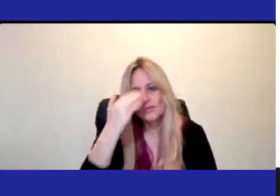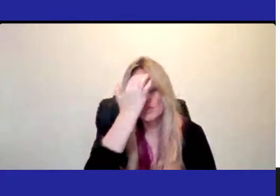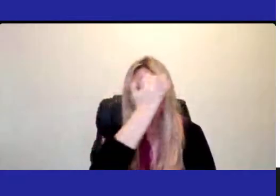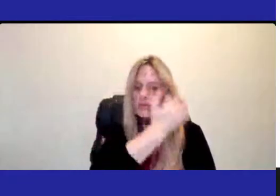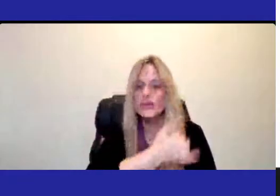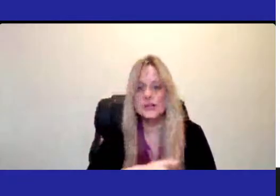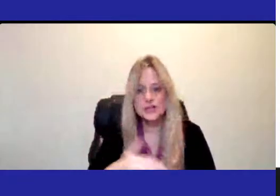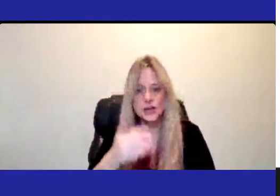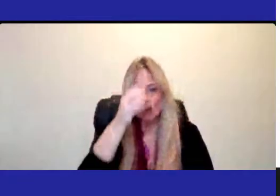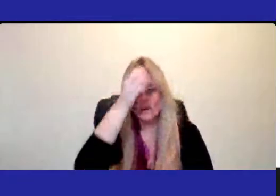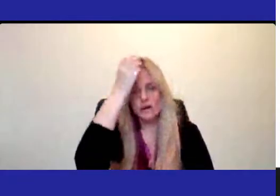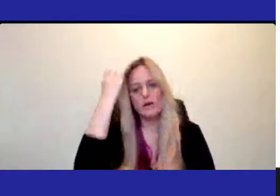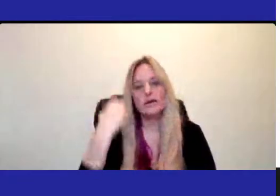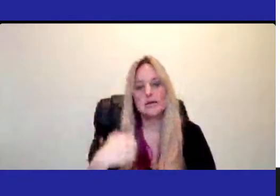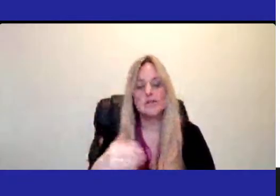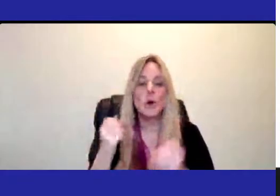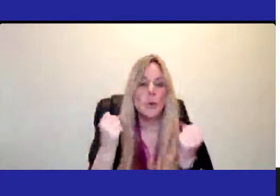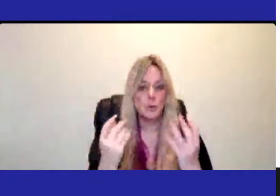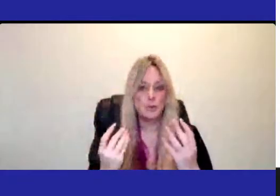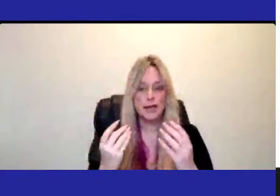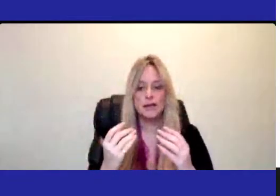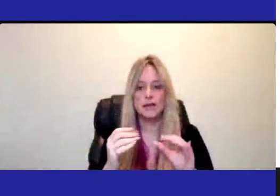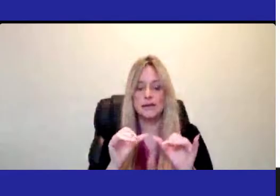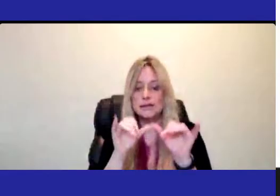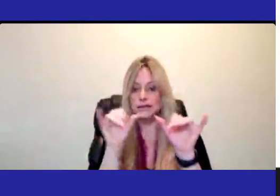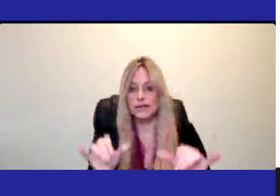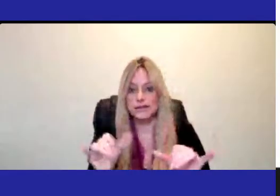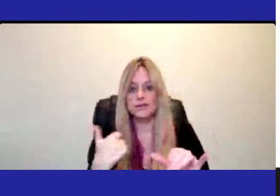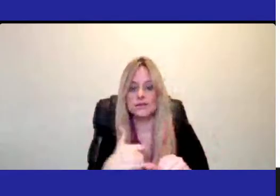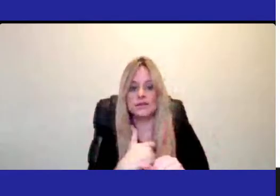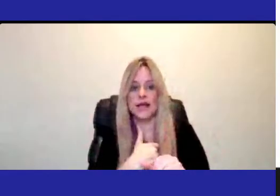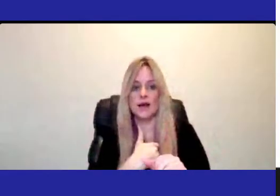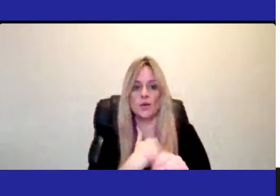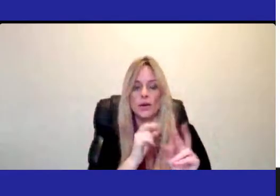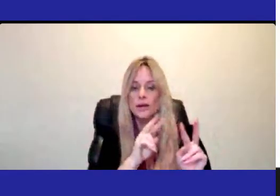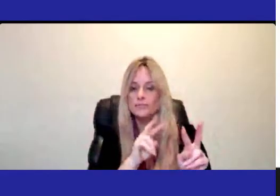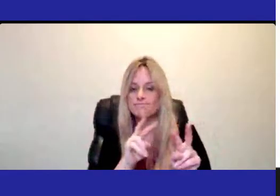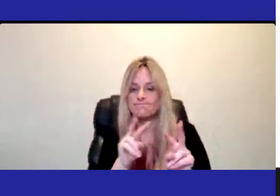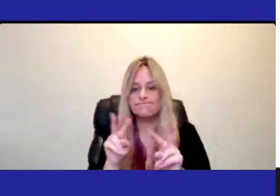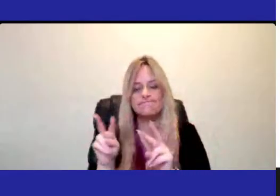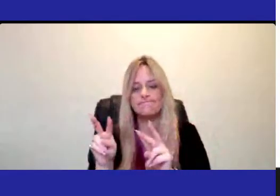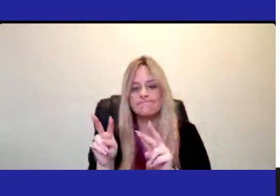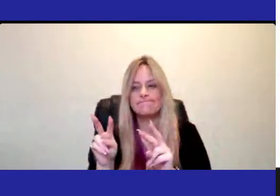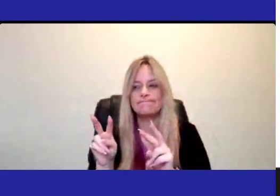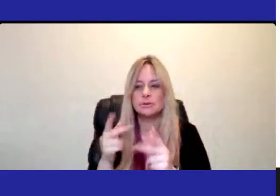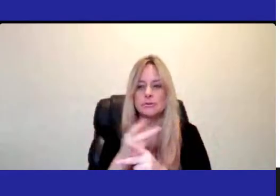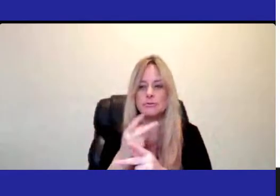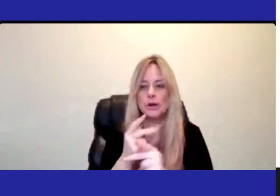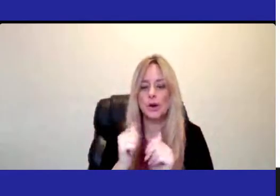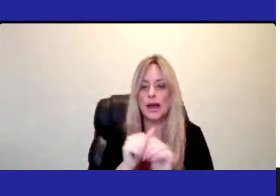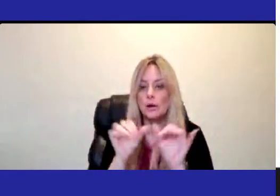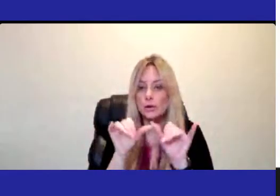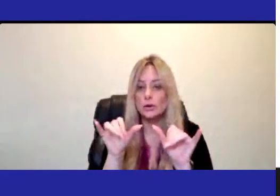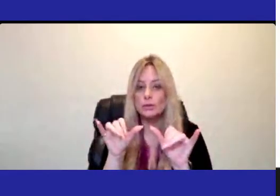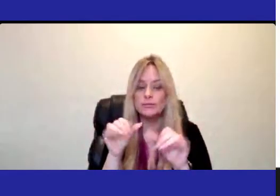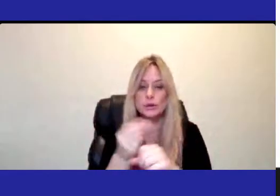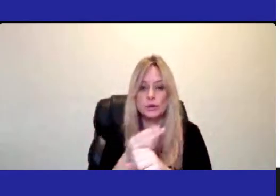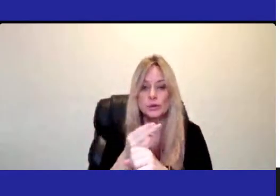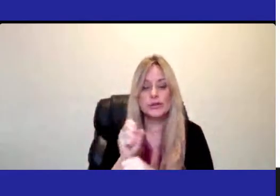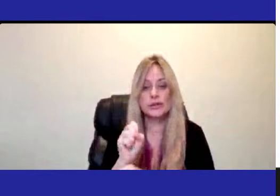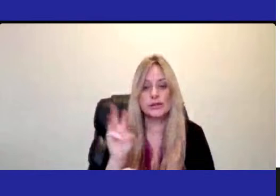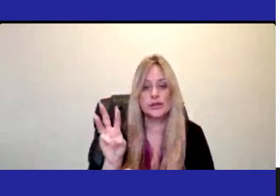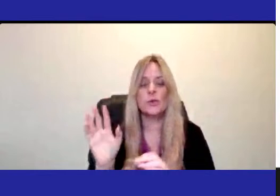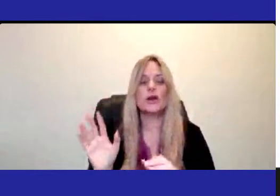many of the systems that we toured to see how they are using this software